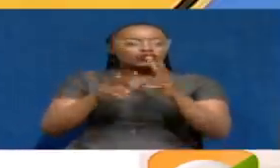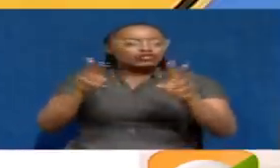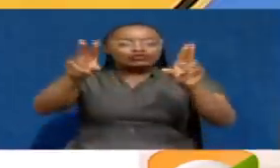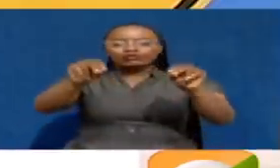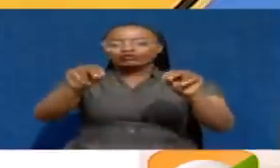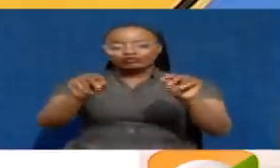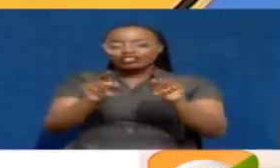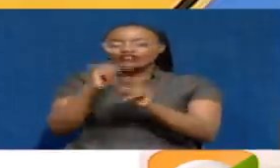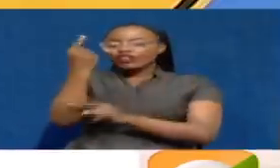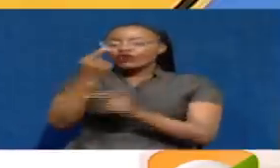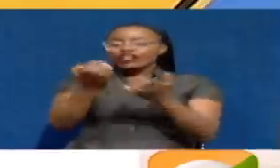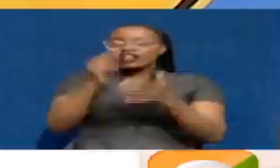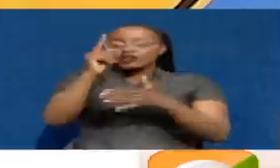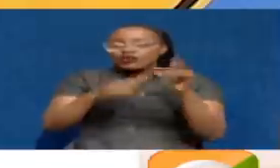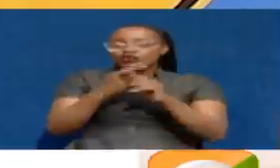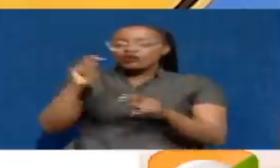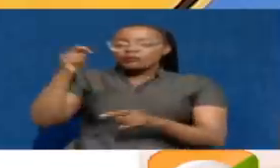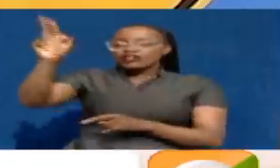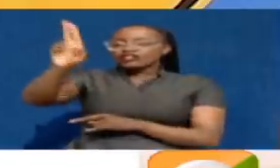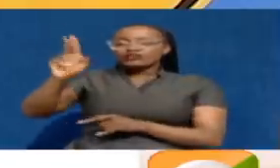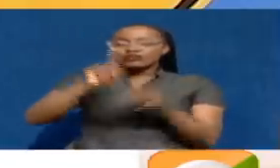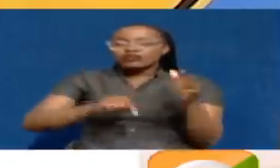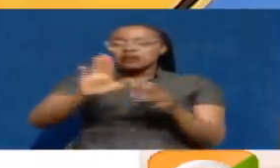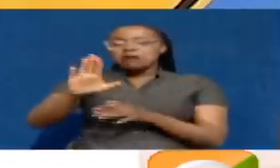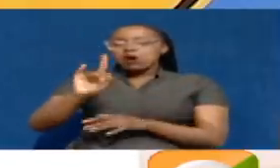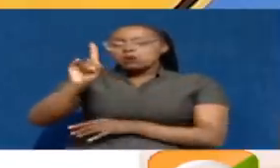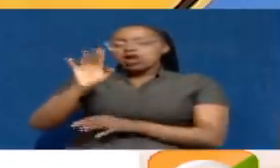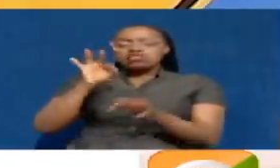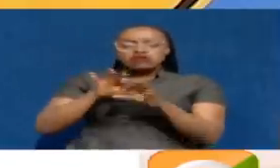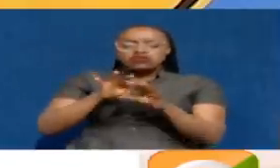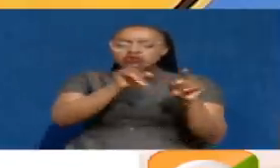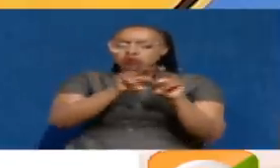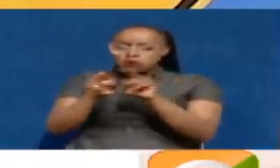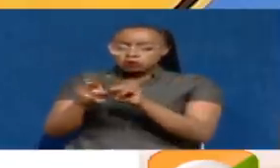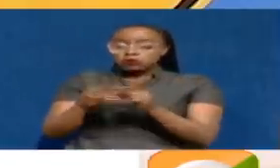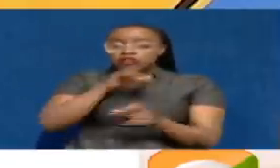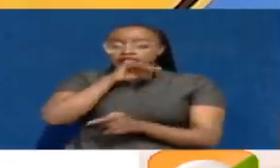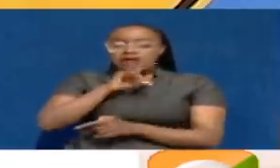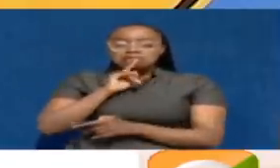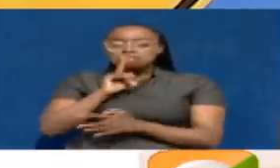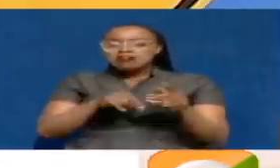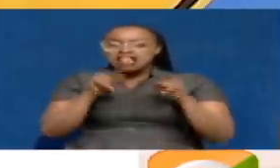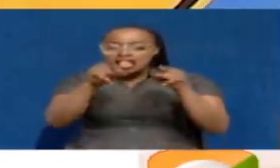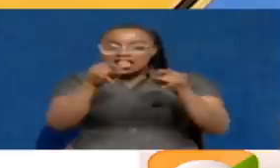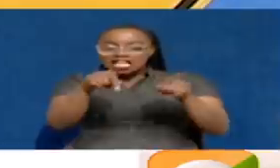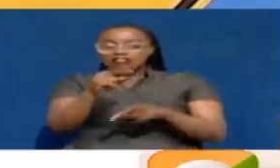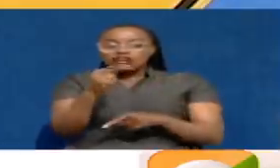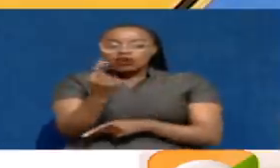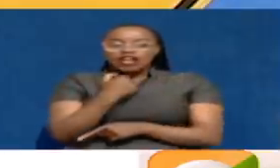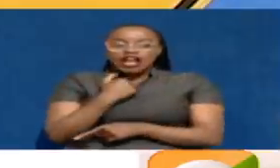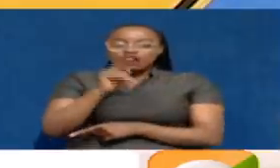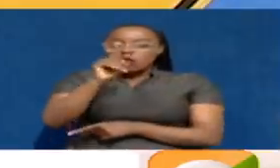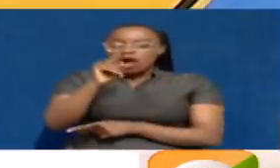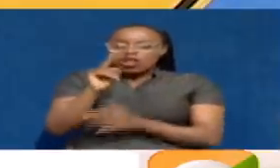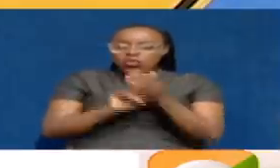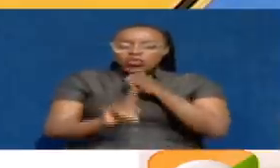2022, but the only thing he would need from the head of state is his vote. At the same time, Odinga downplayed accusations that he just had one